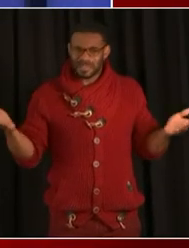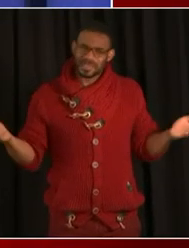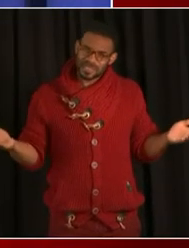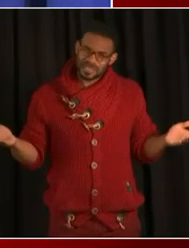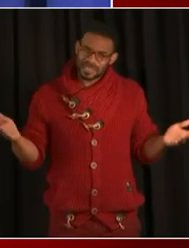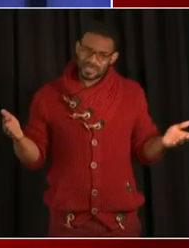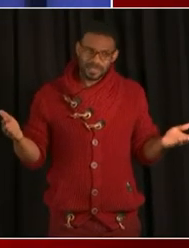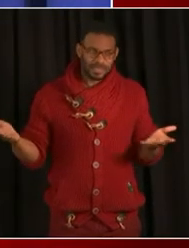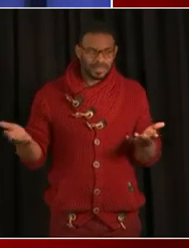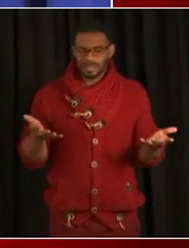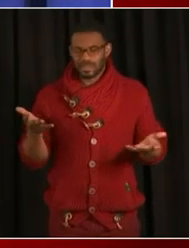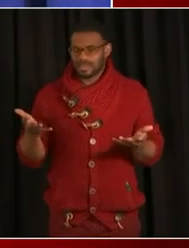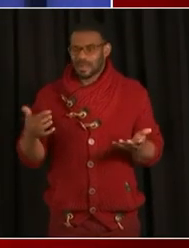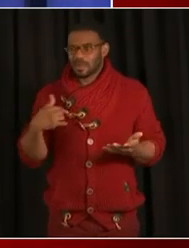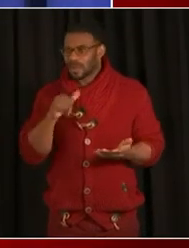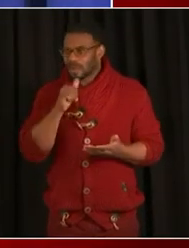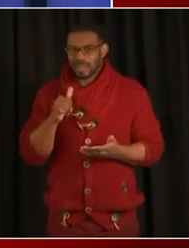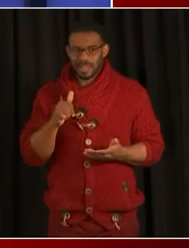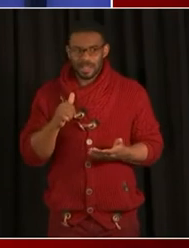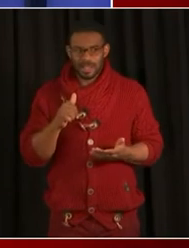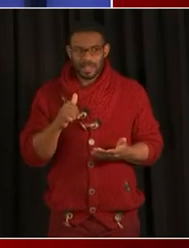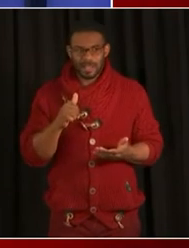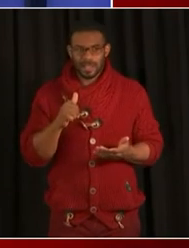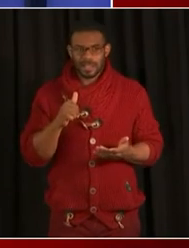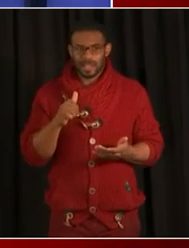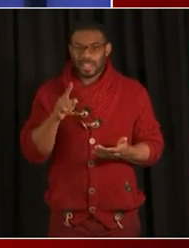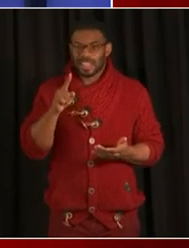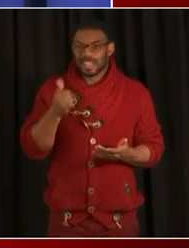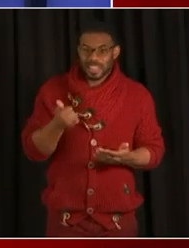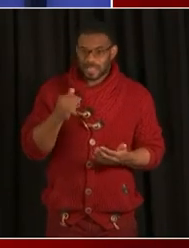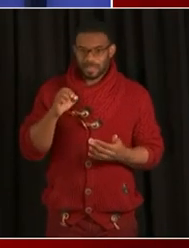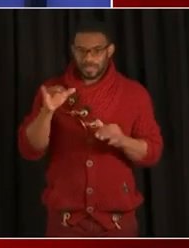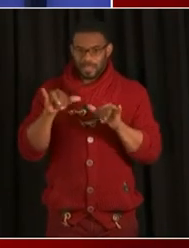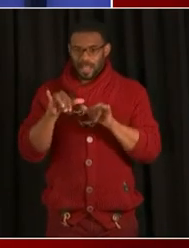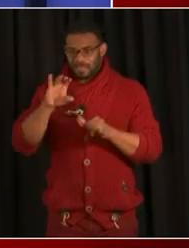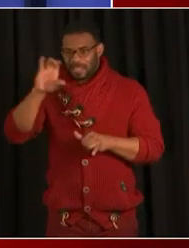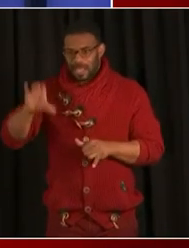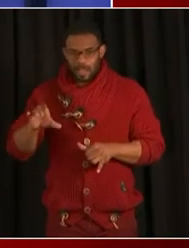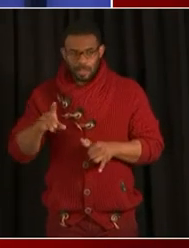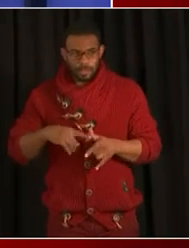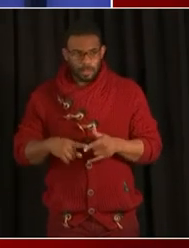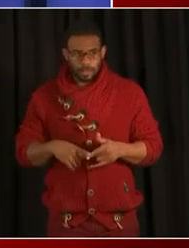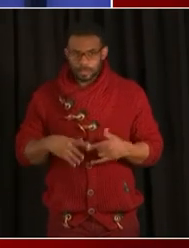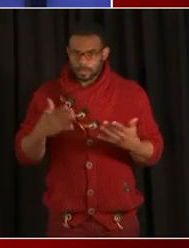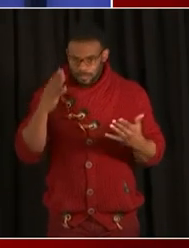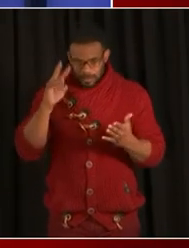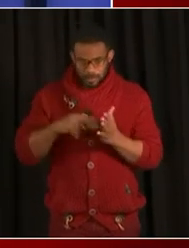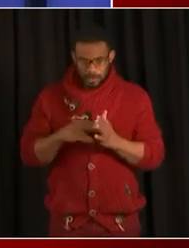February, and we're not a tenth of the size of Chicago or